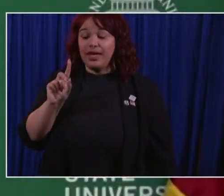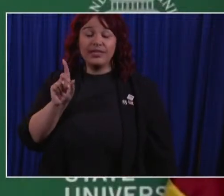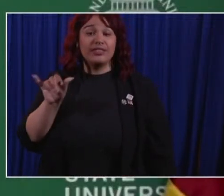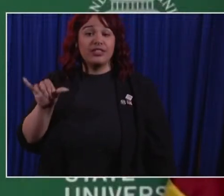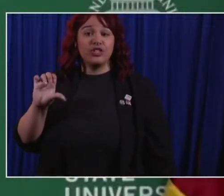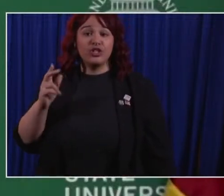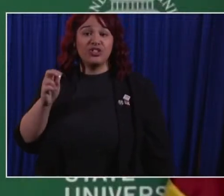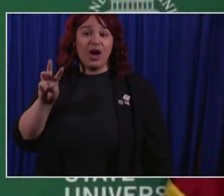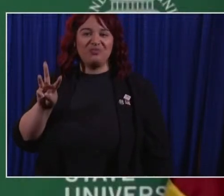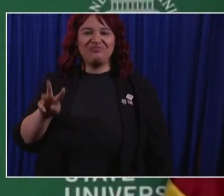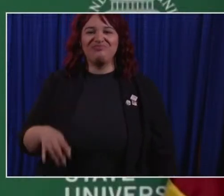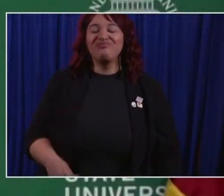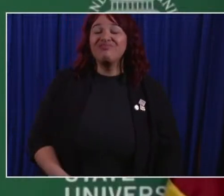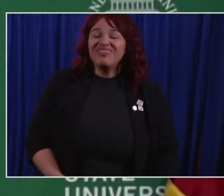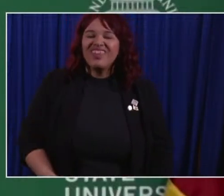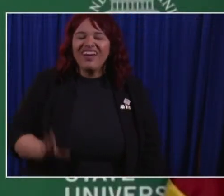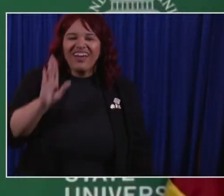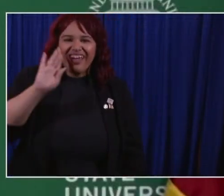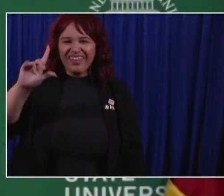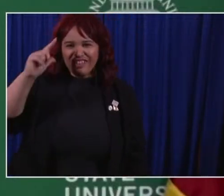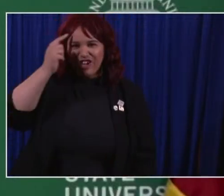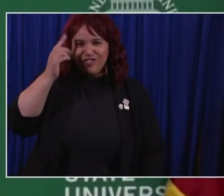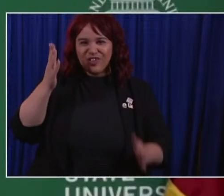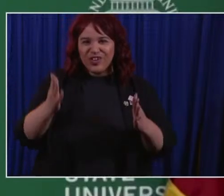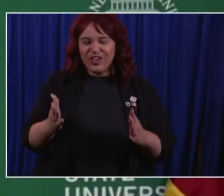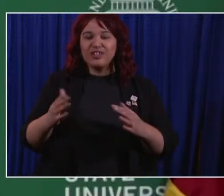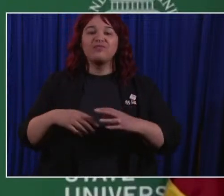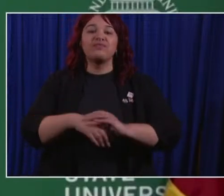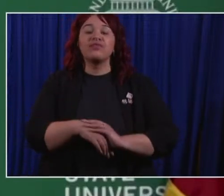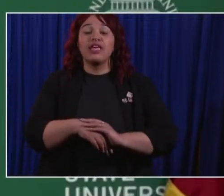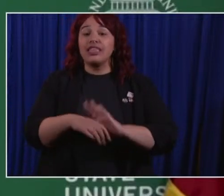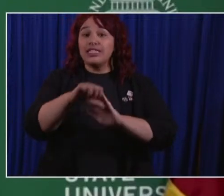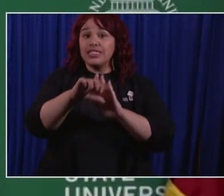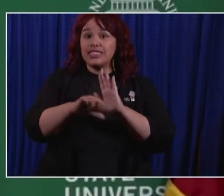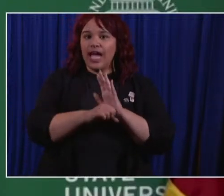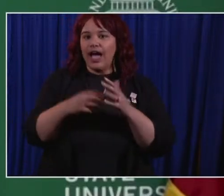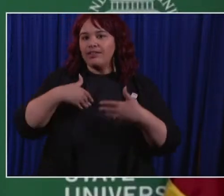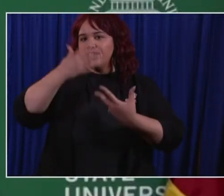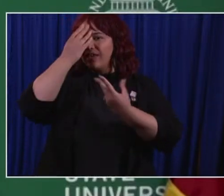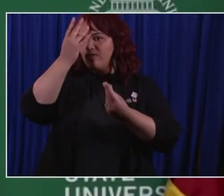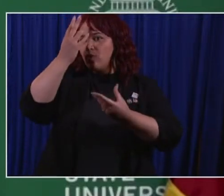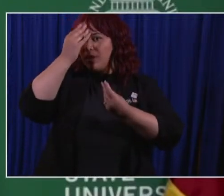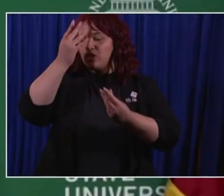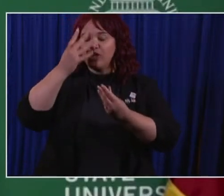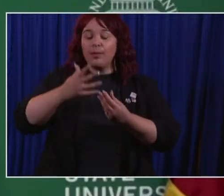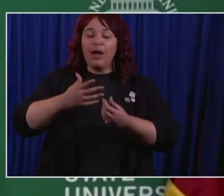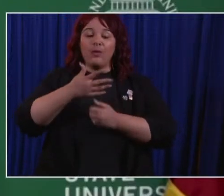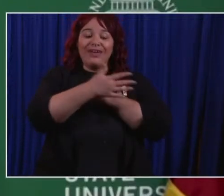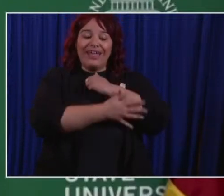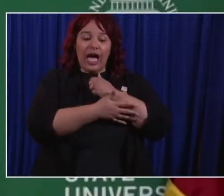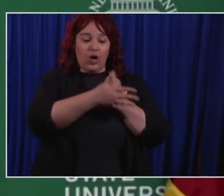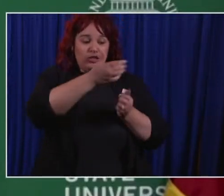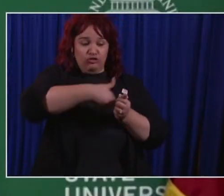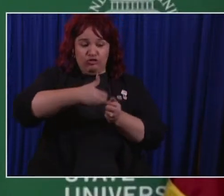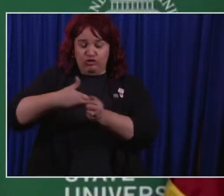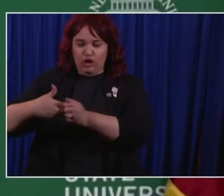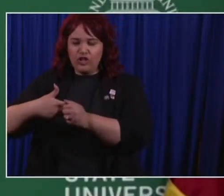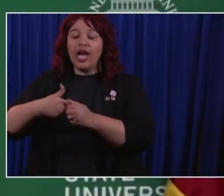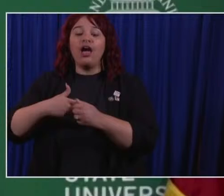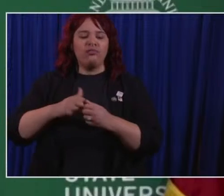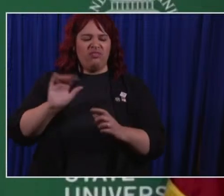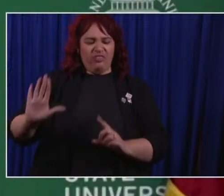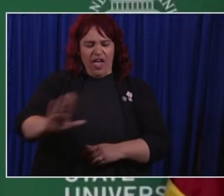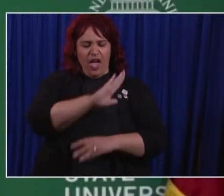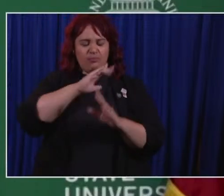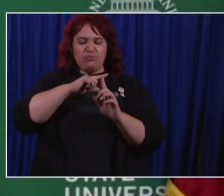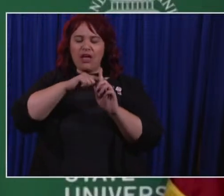at the new data that the state's putting out on the county by county test positivity rate, you can see that